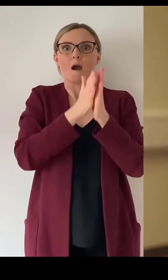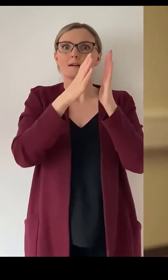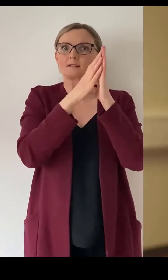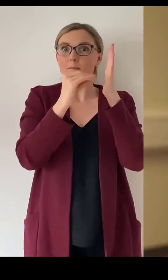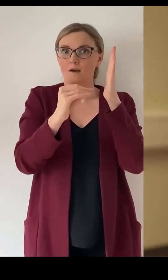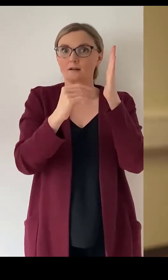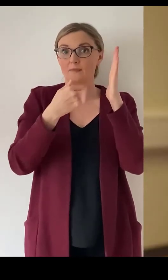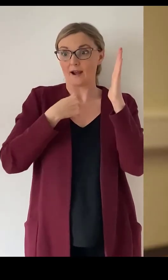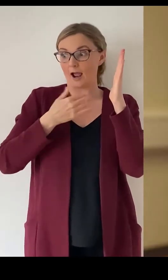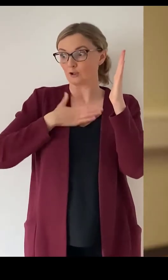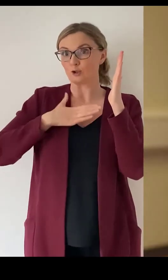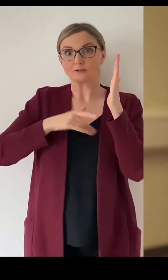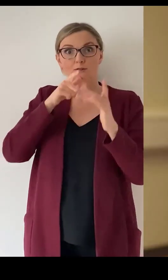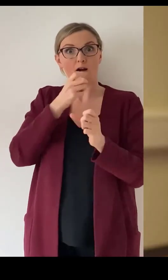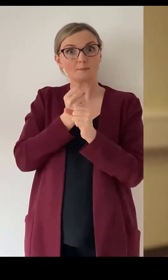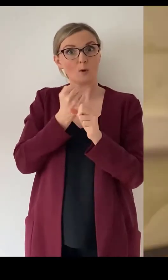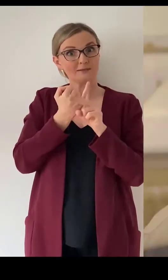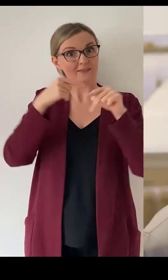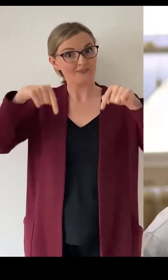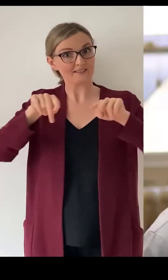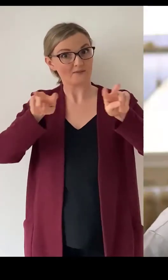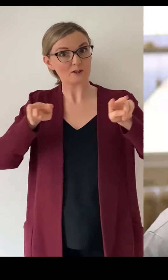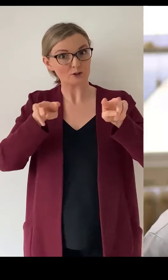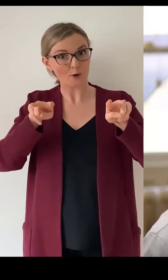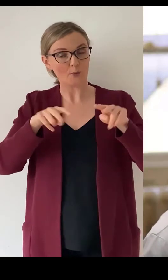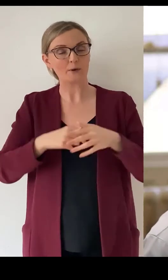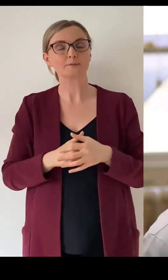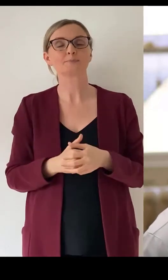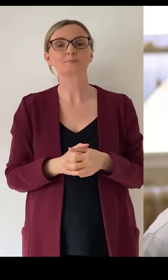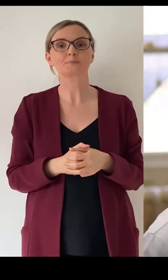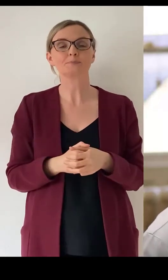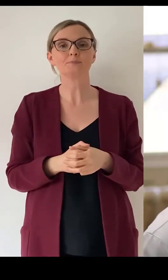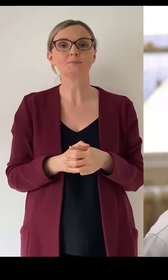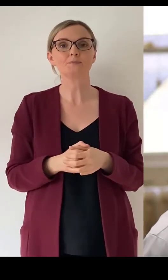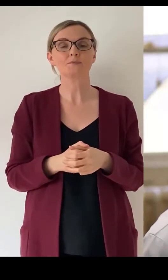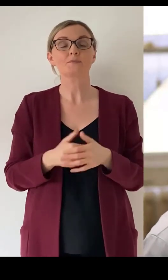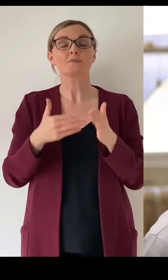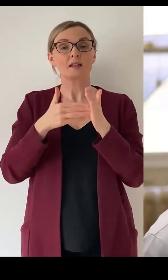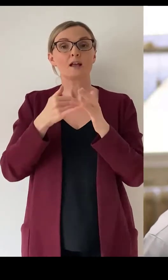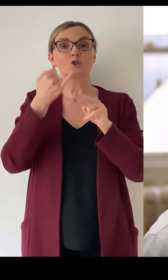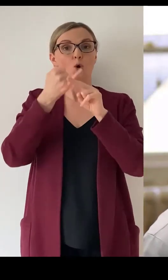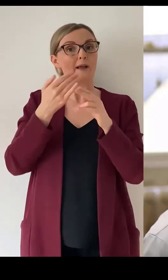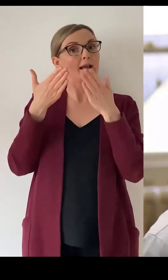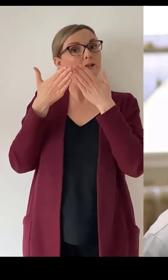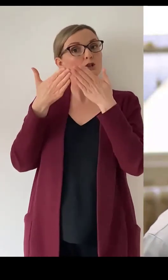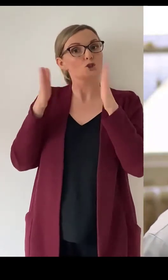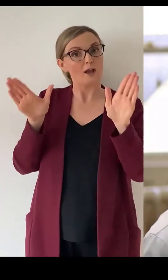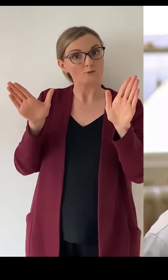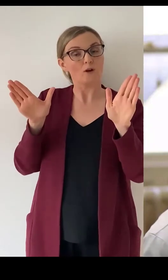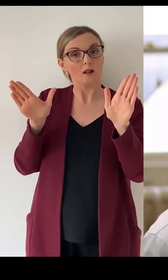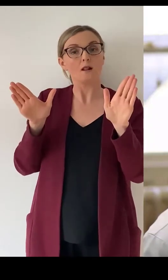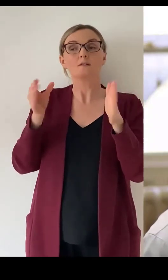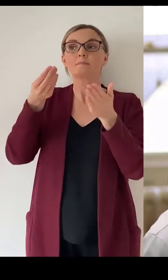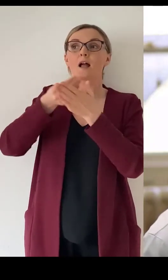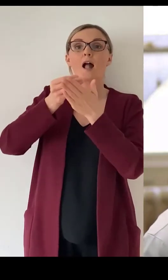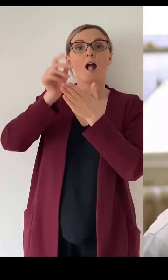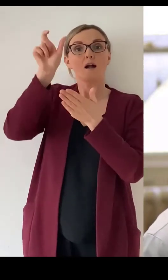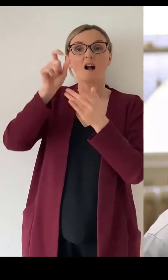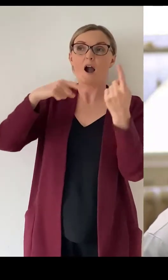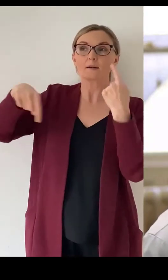in the video to the students? Sure. So the general consensus among economists